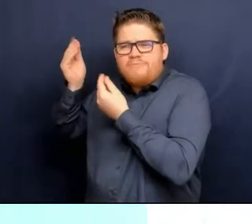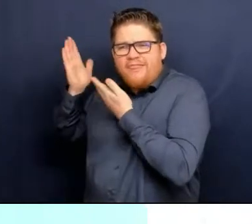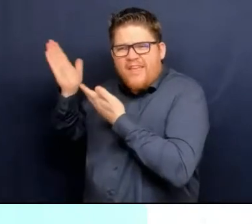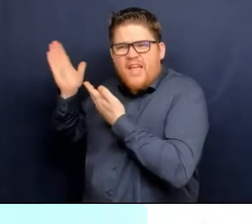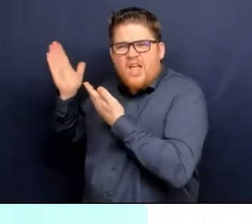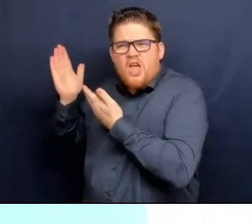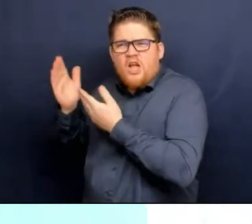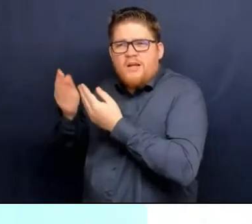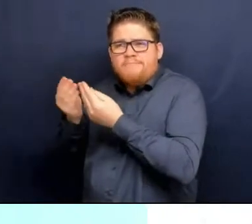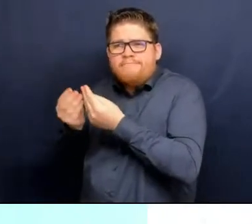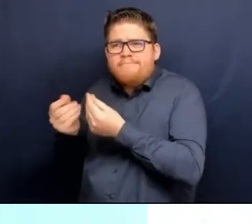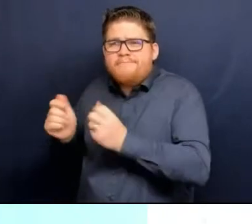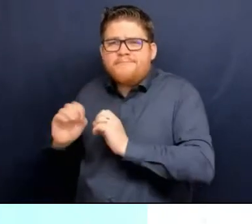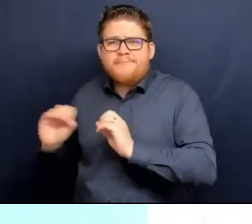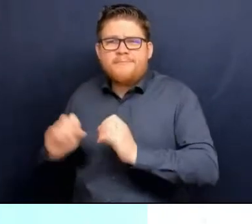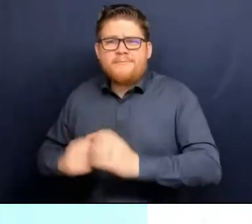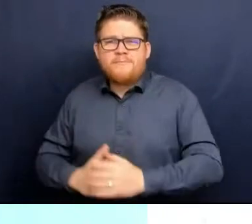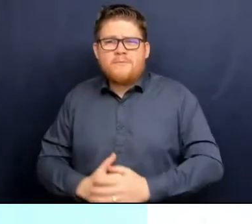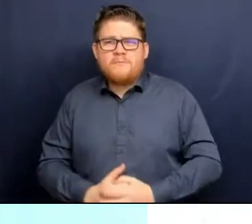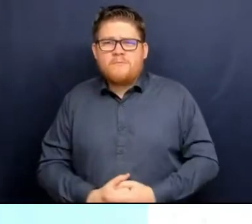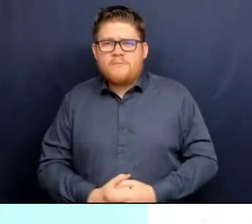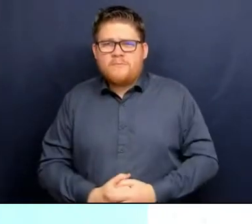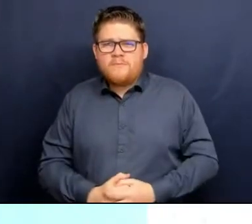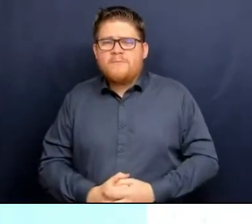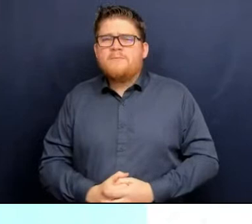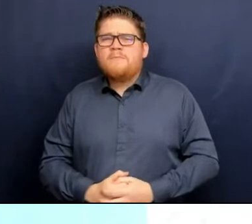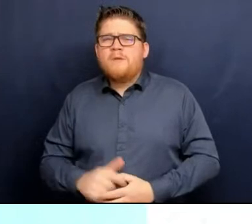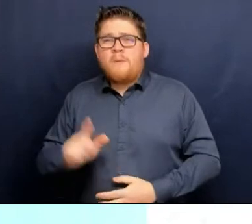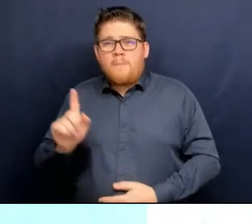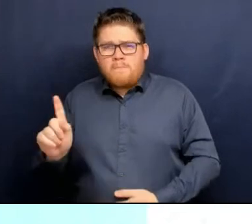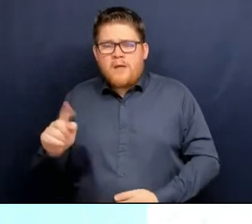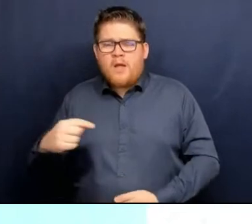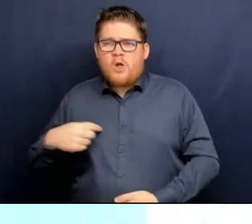and what they're going to inherit.